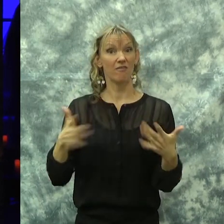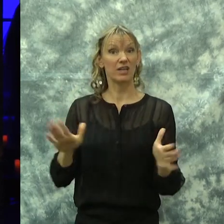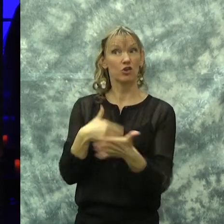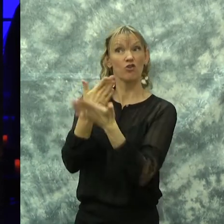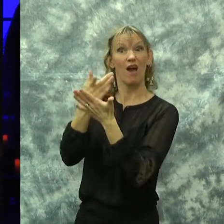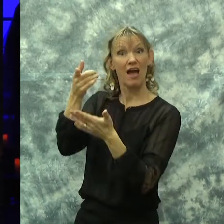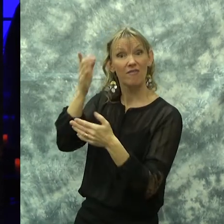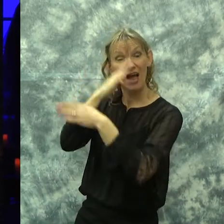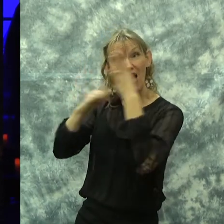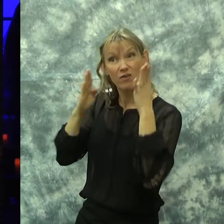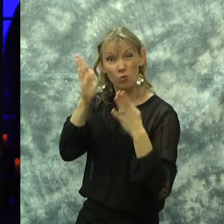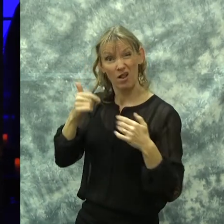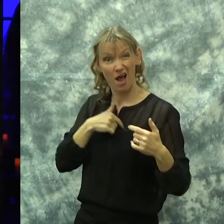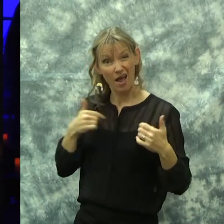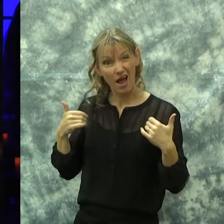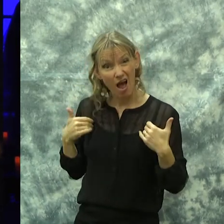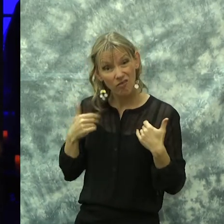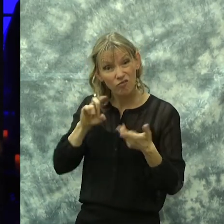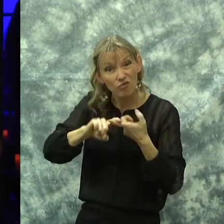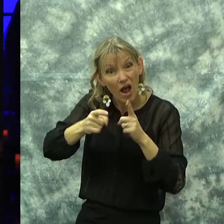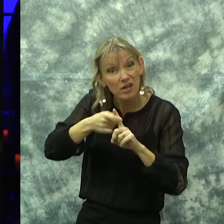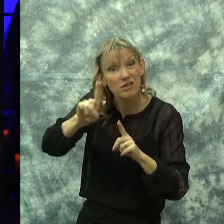I have any friends?